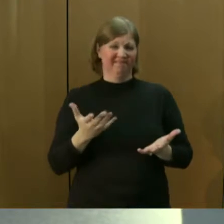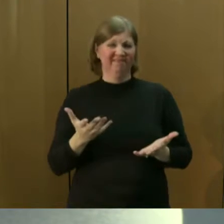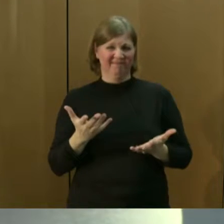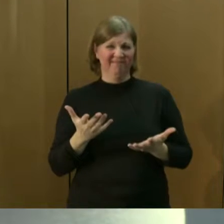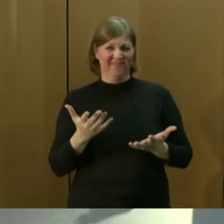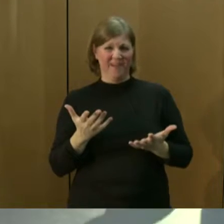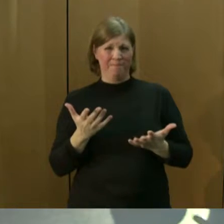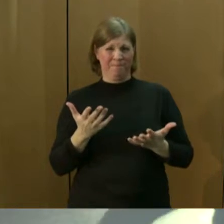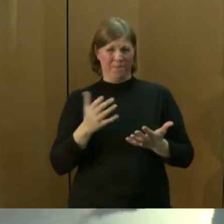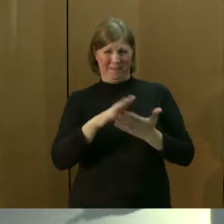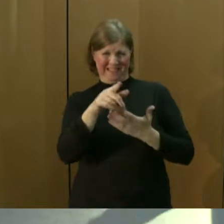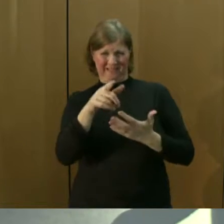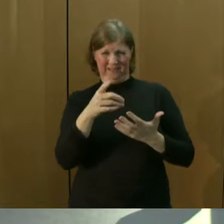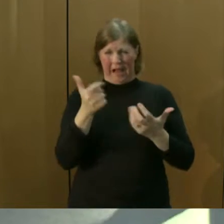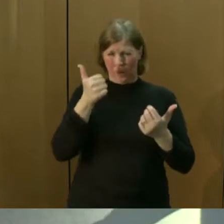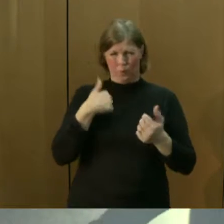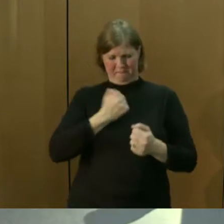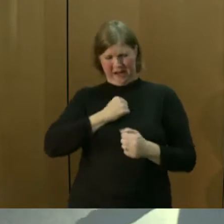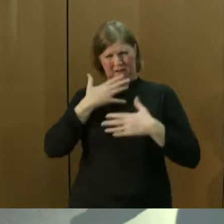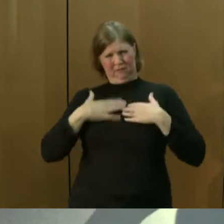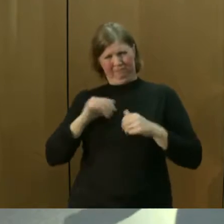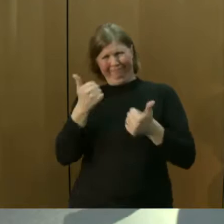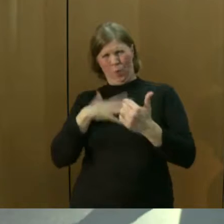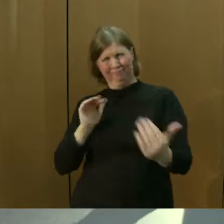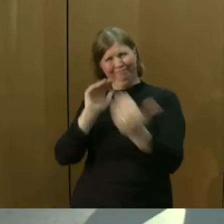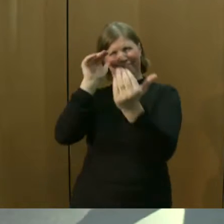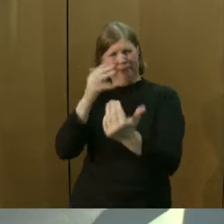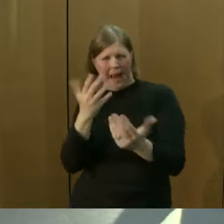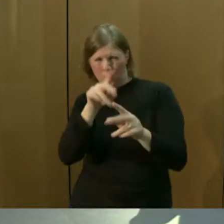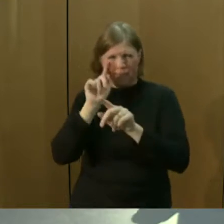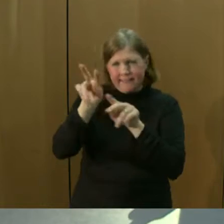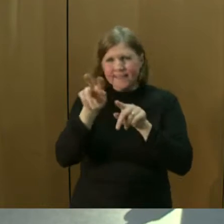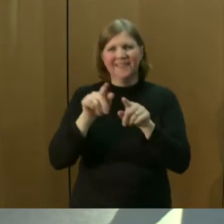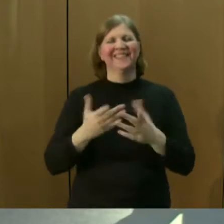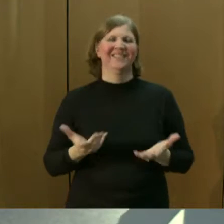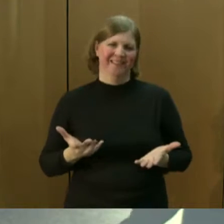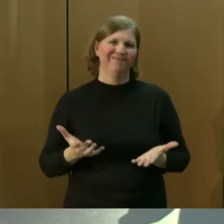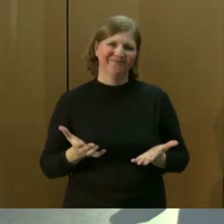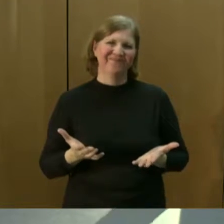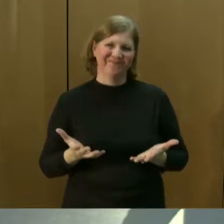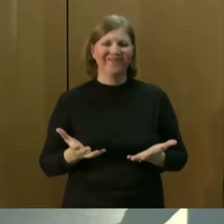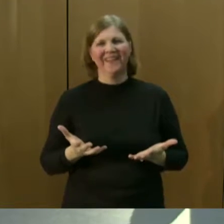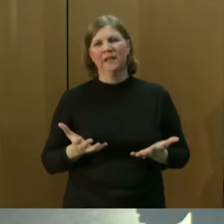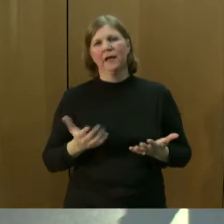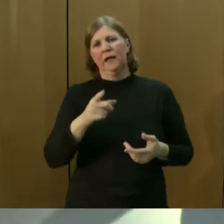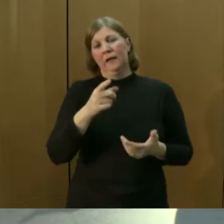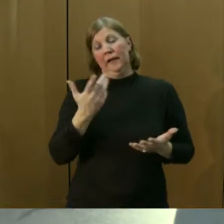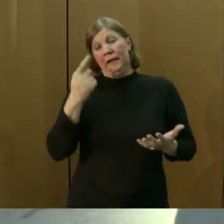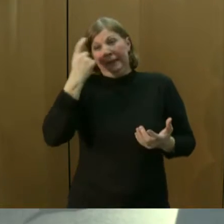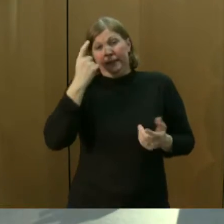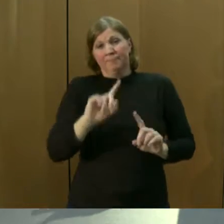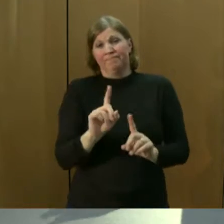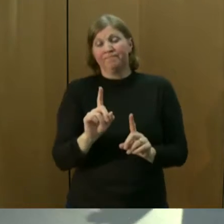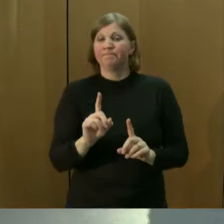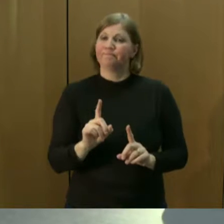fit. But I guess one of the real considerations is there was a bit of an urban legend that you show up at Edinburgh and technically